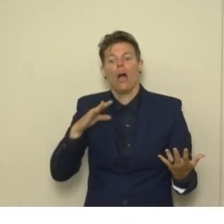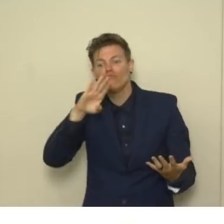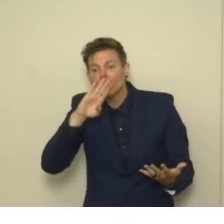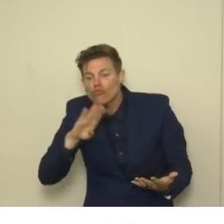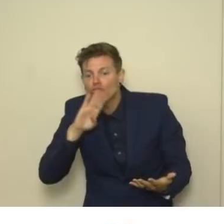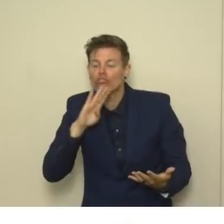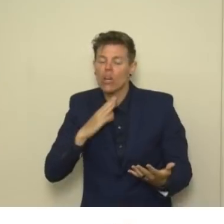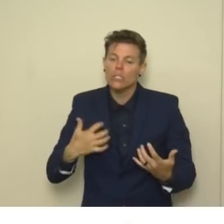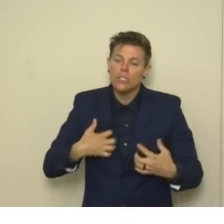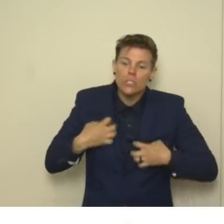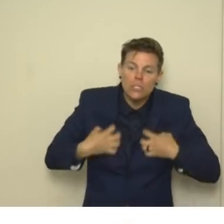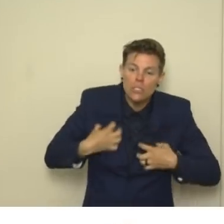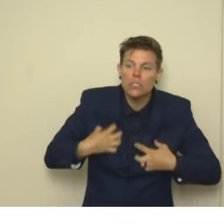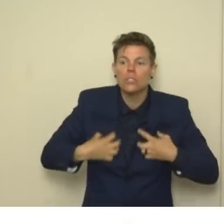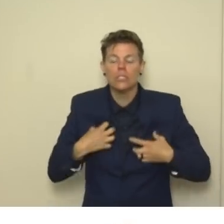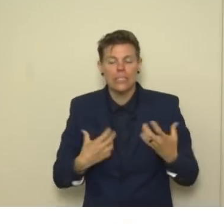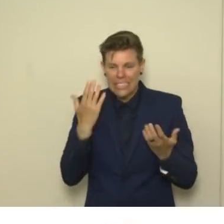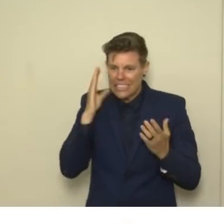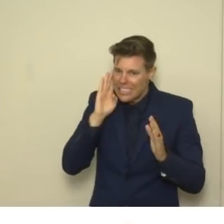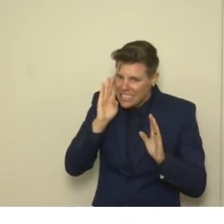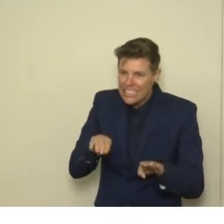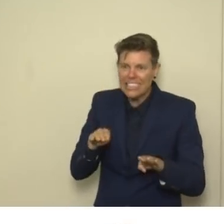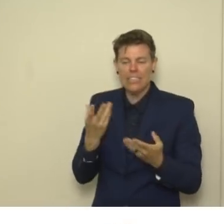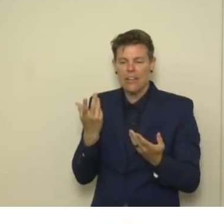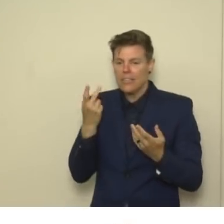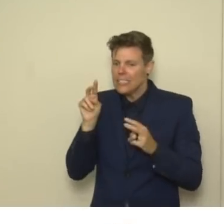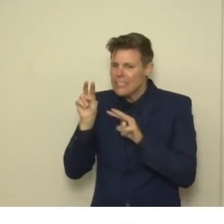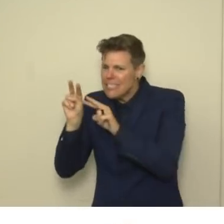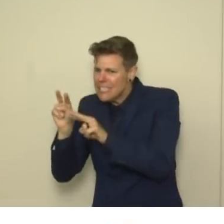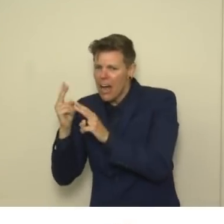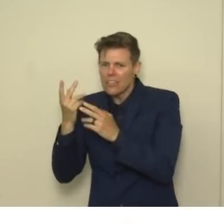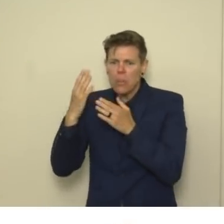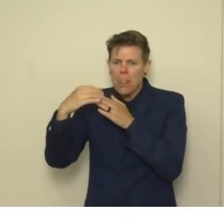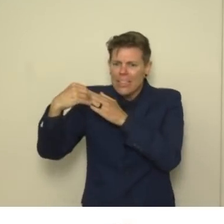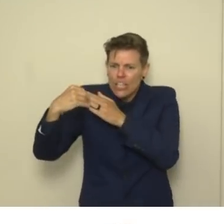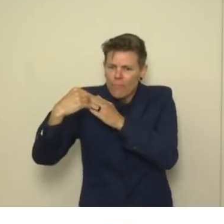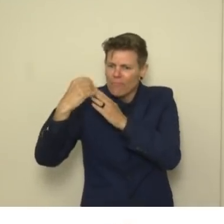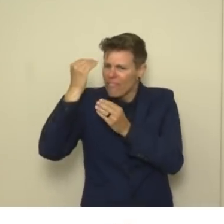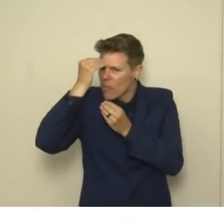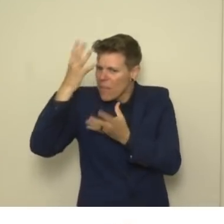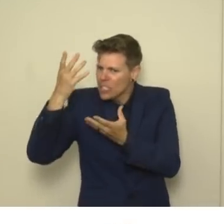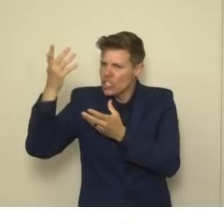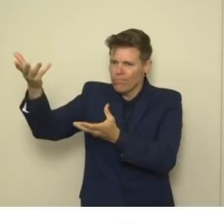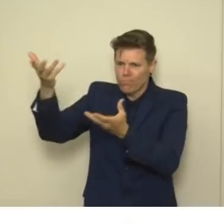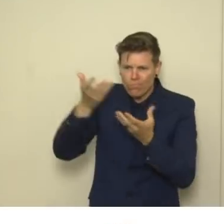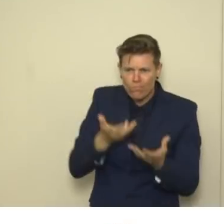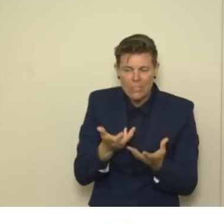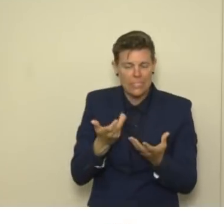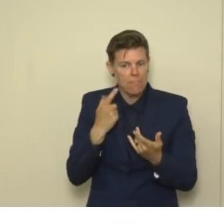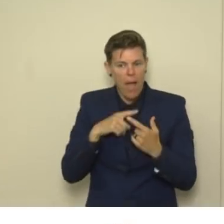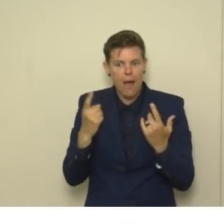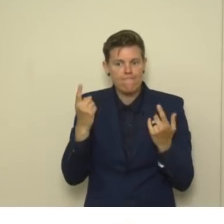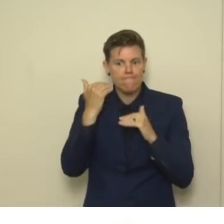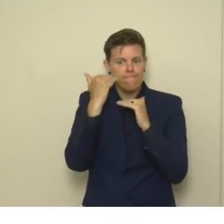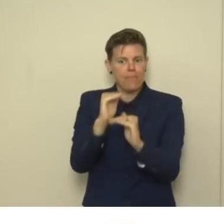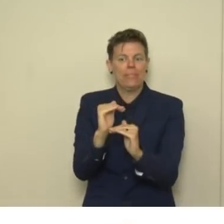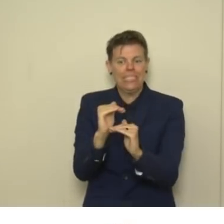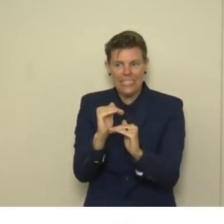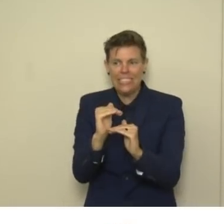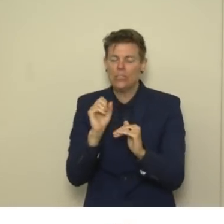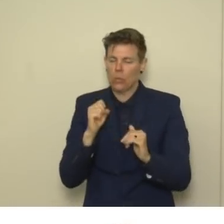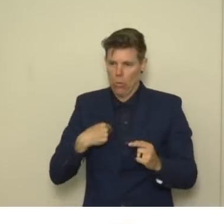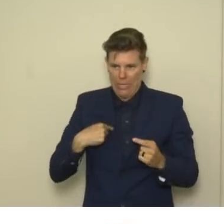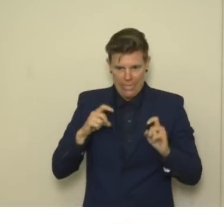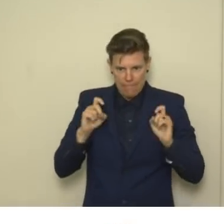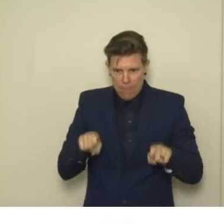know that the risks are severe, you got to go slow, you got to be cautious, you got to be safe. And what we do know